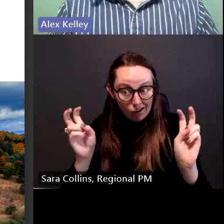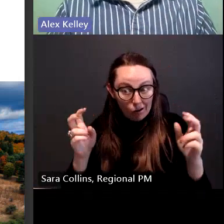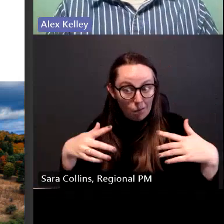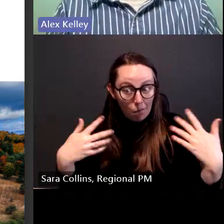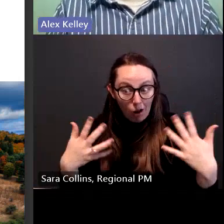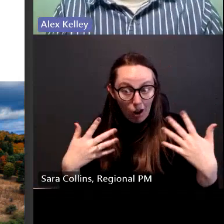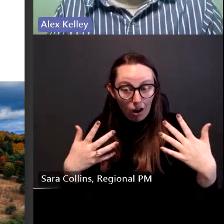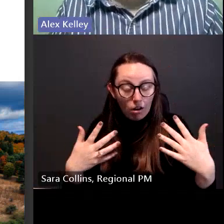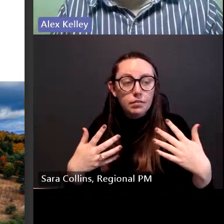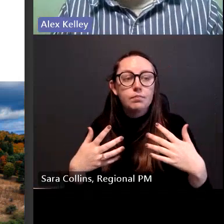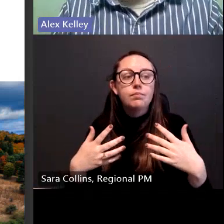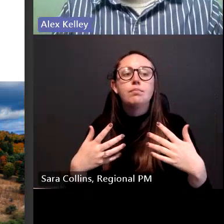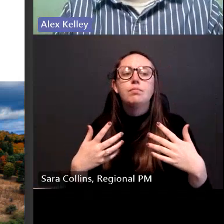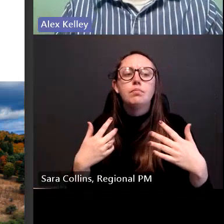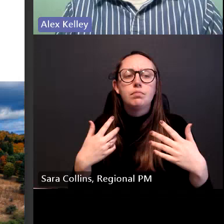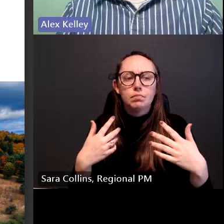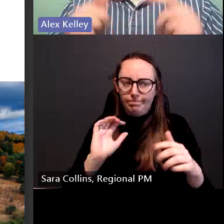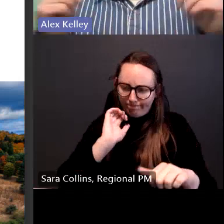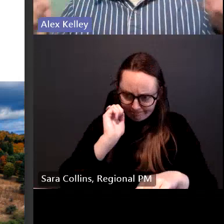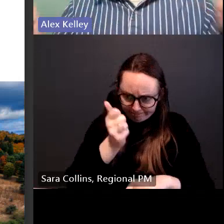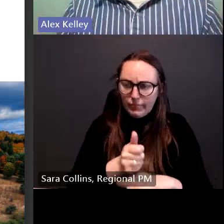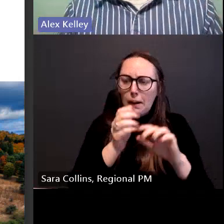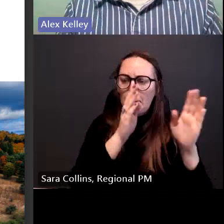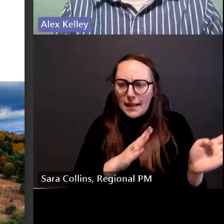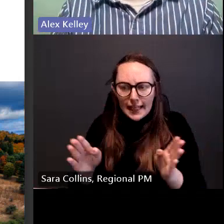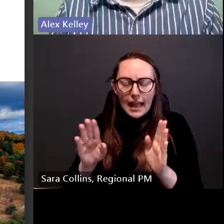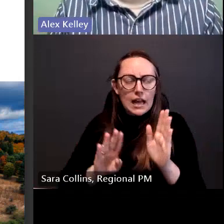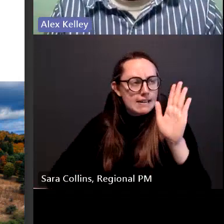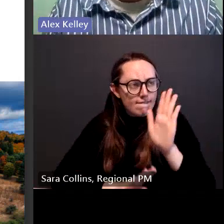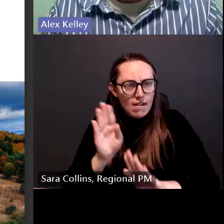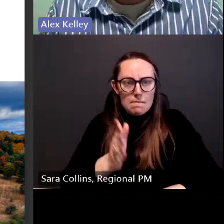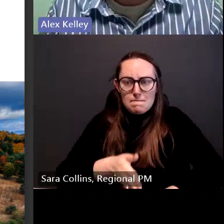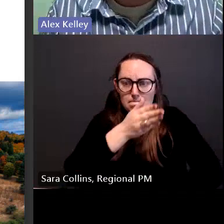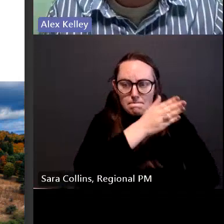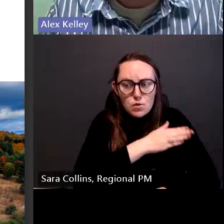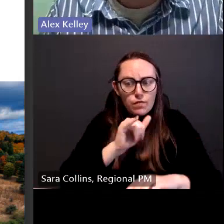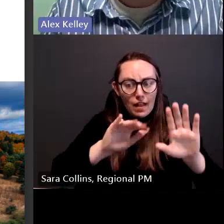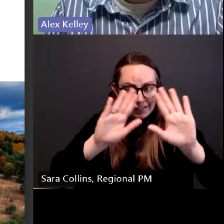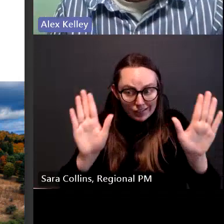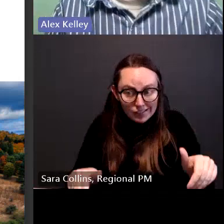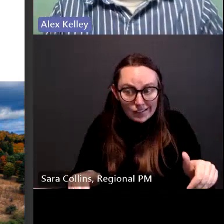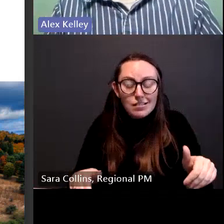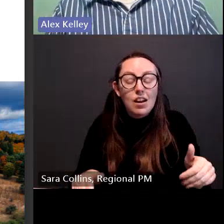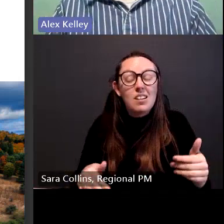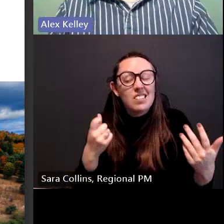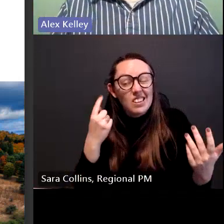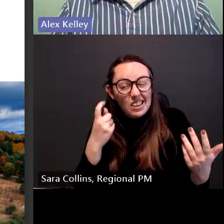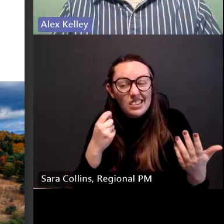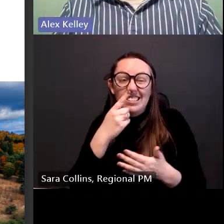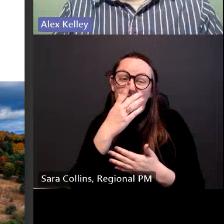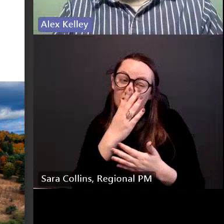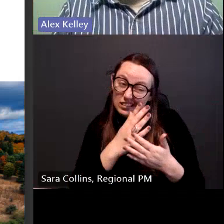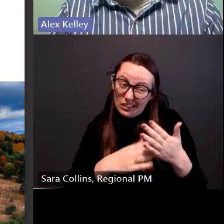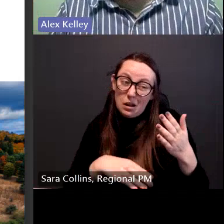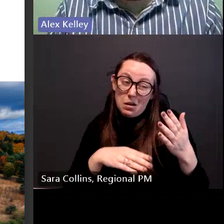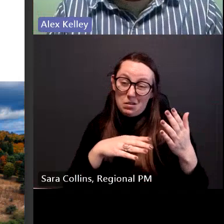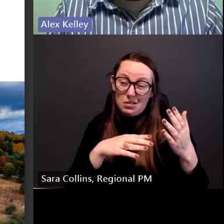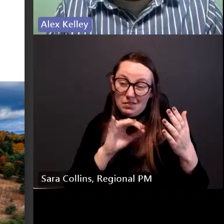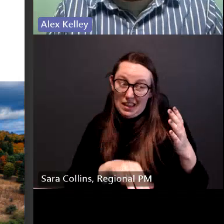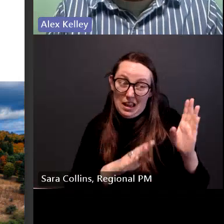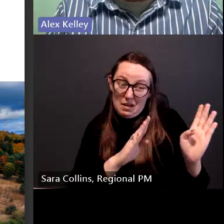how to increase the resiliency of those systems and evolve those systems. There are pieces that simply need to be funded. And then on the